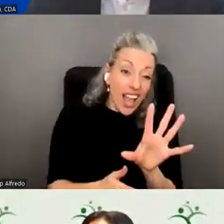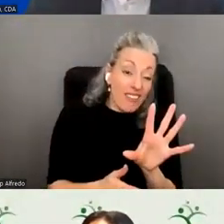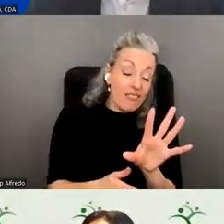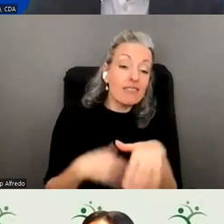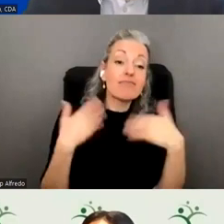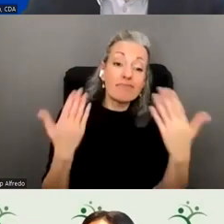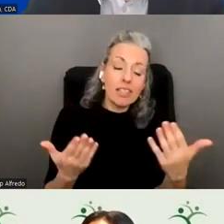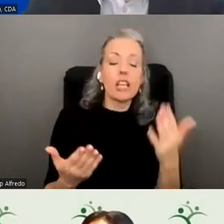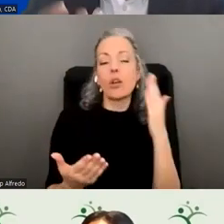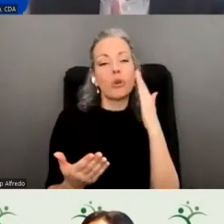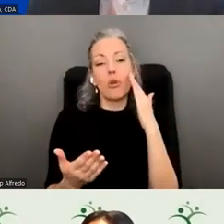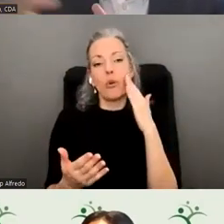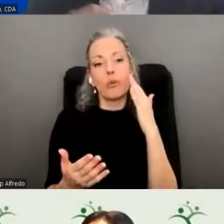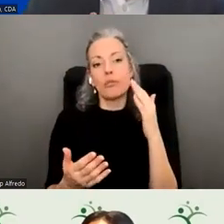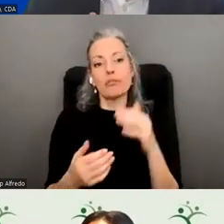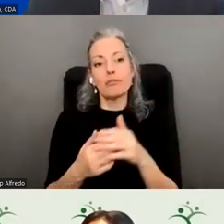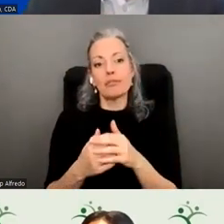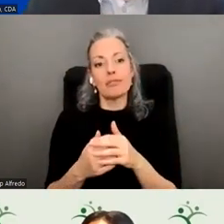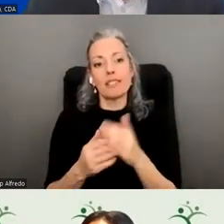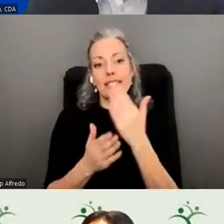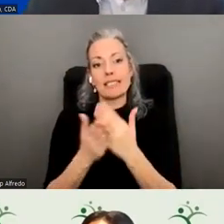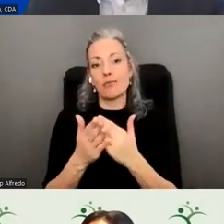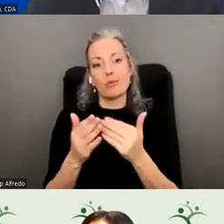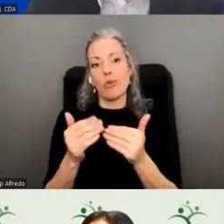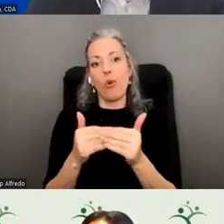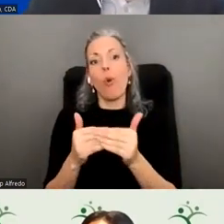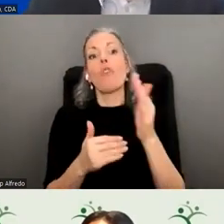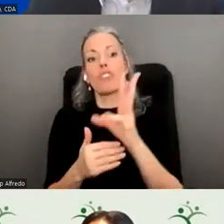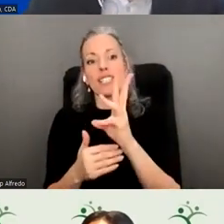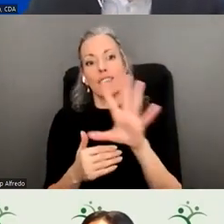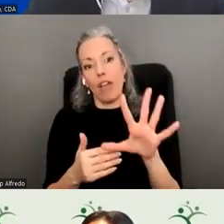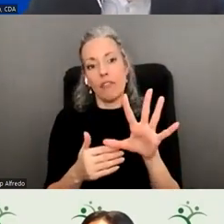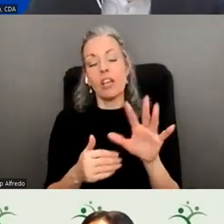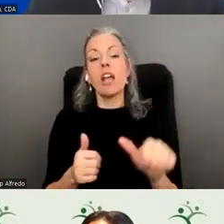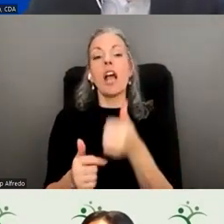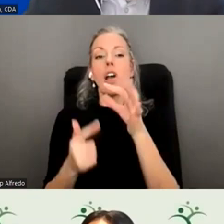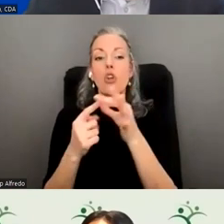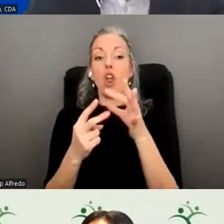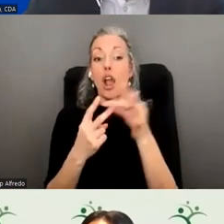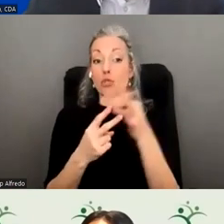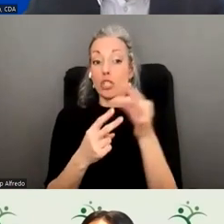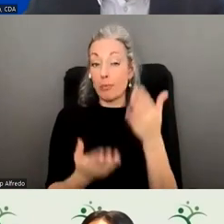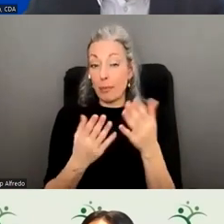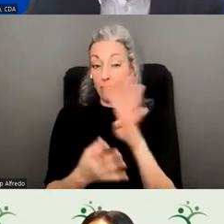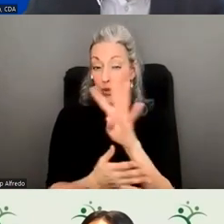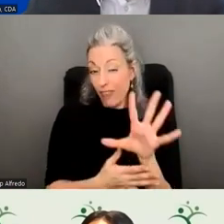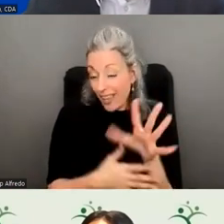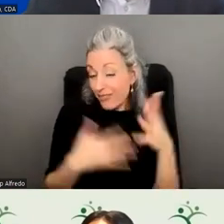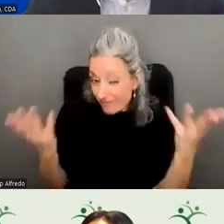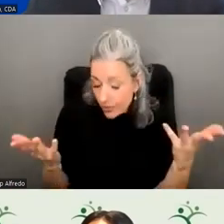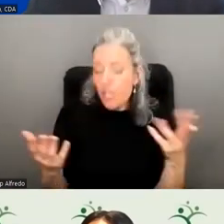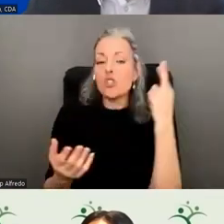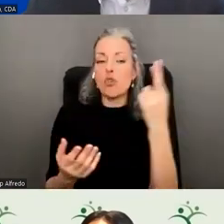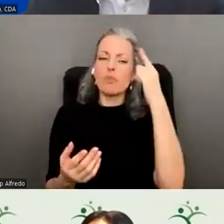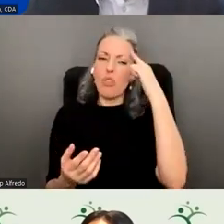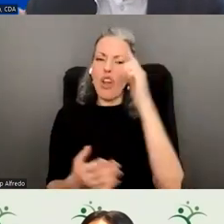of them don't make it beyond 65, right? So another option could be lowering even to 45. So the reason we kind of thought about